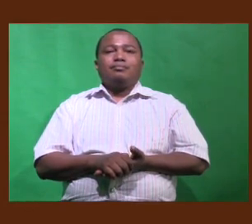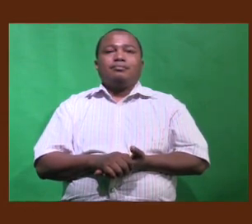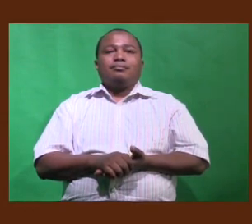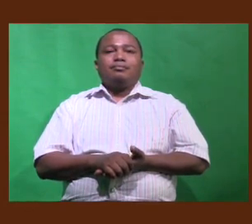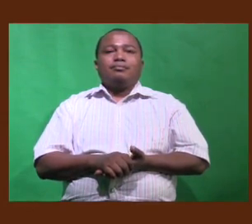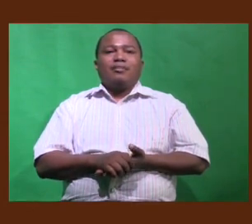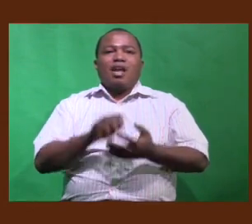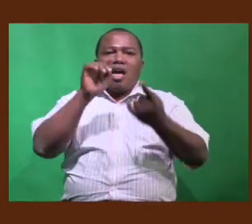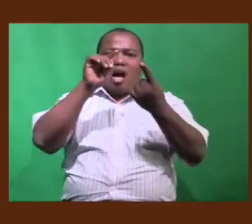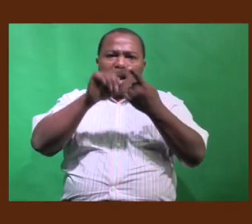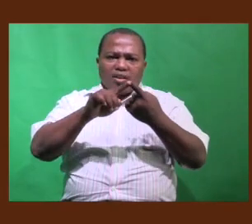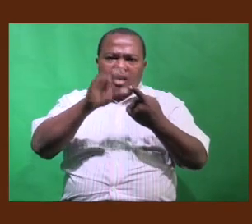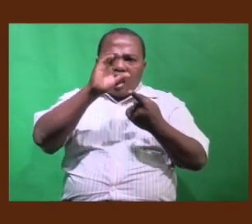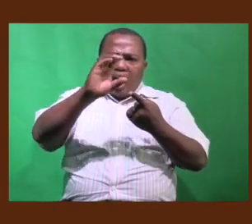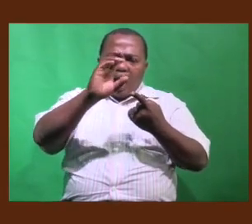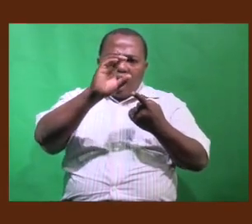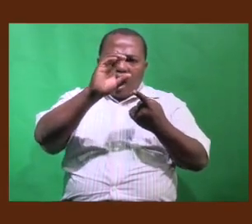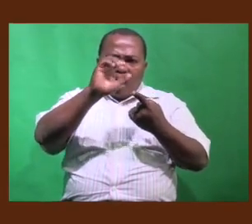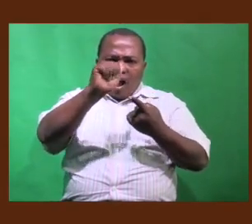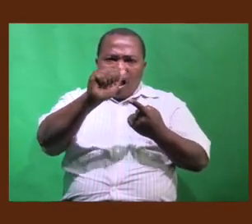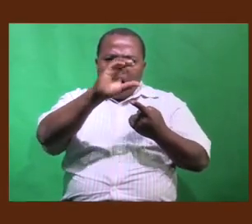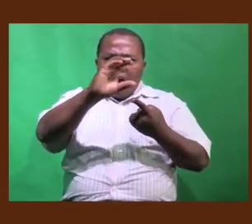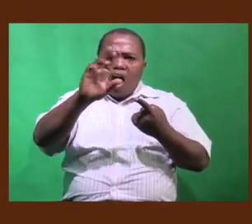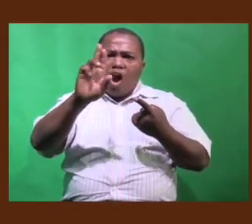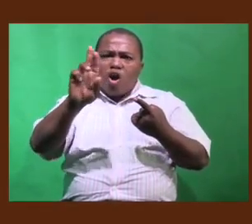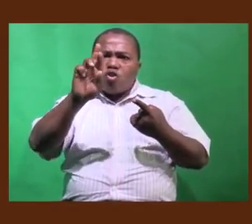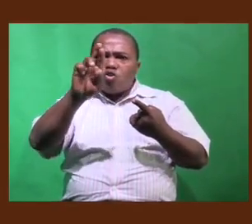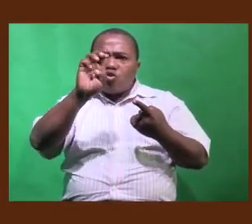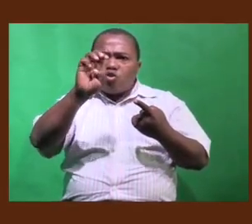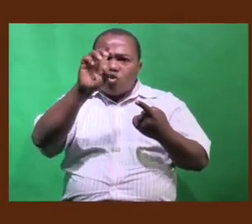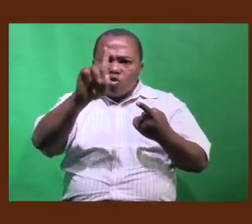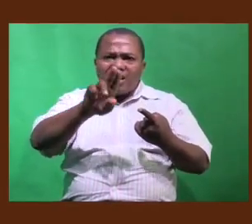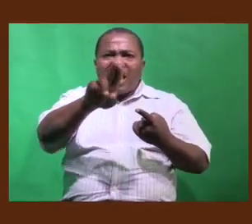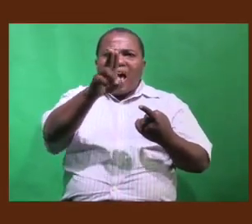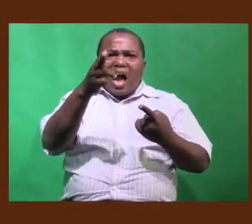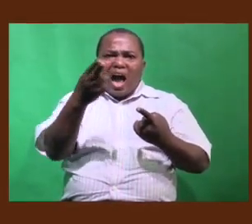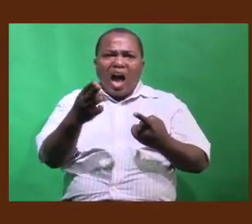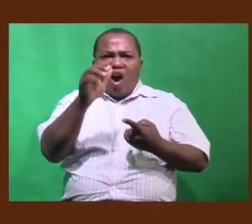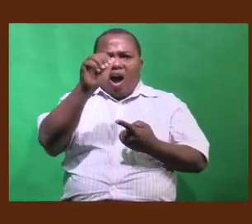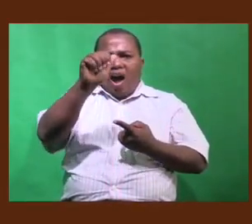One, accrued or arrear or outstanding expenses.